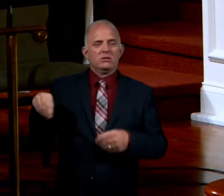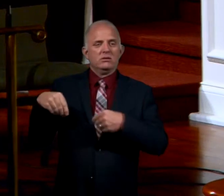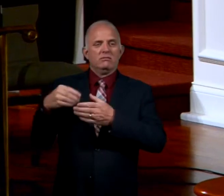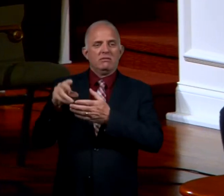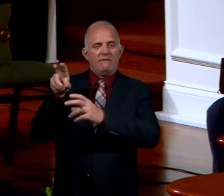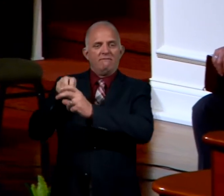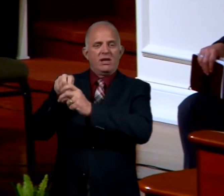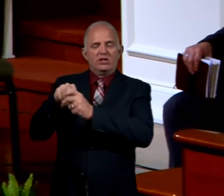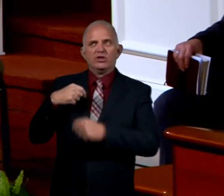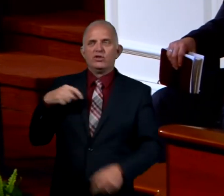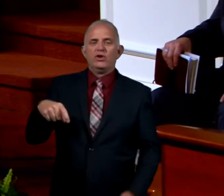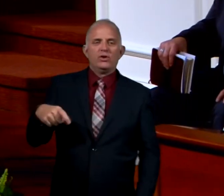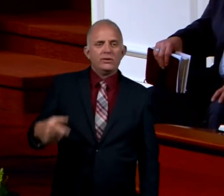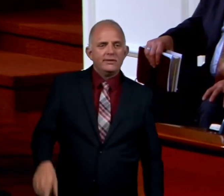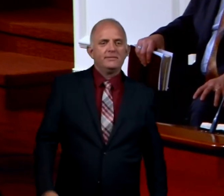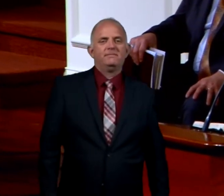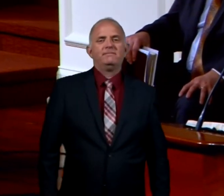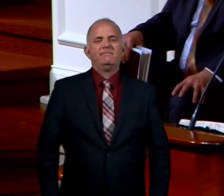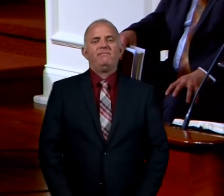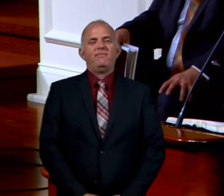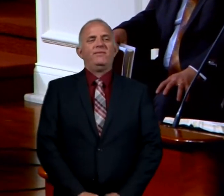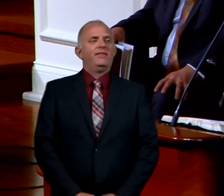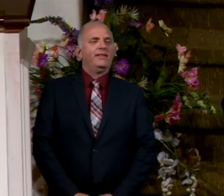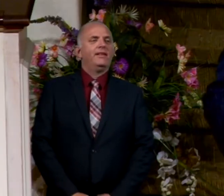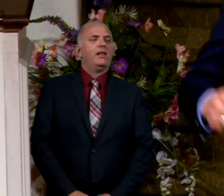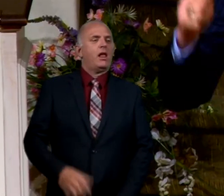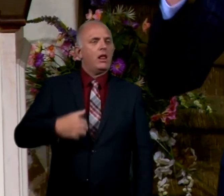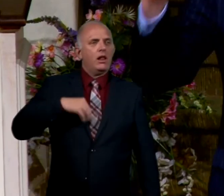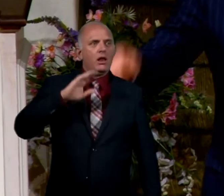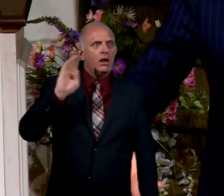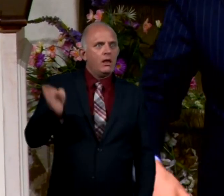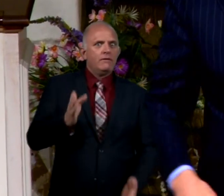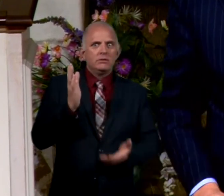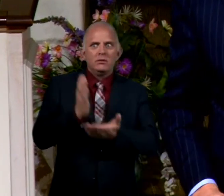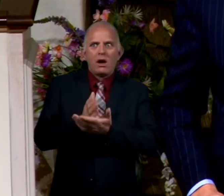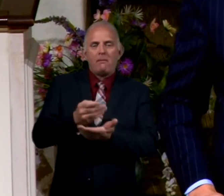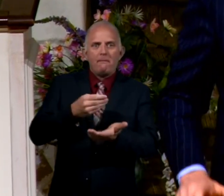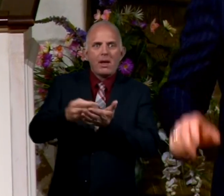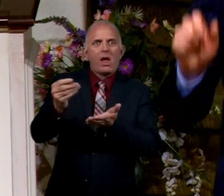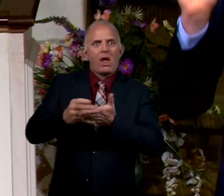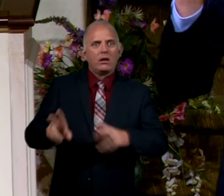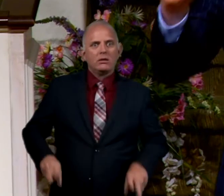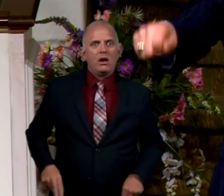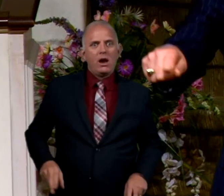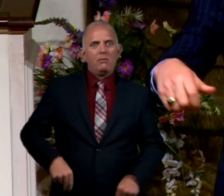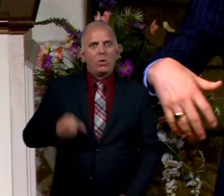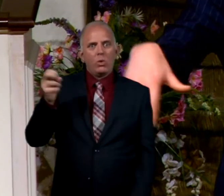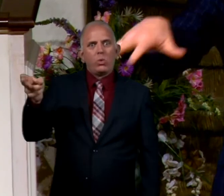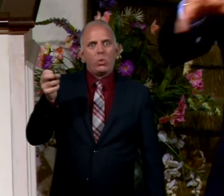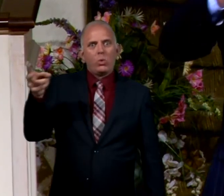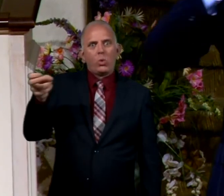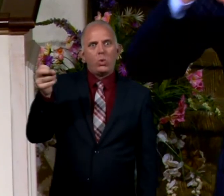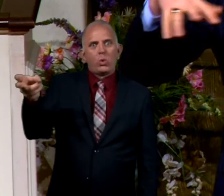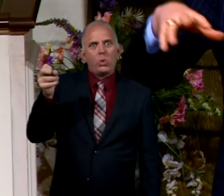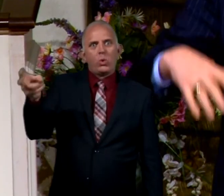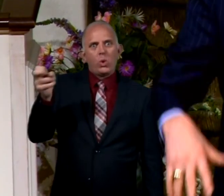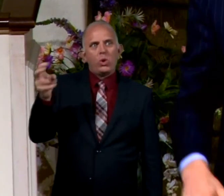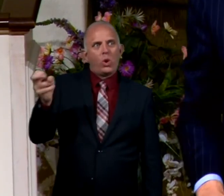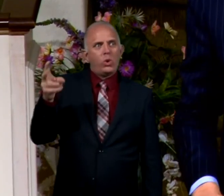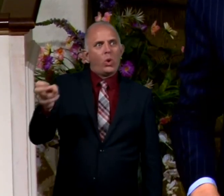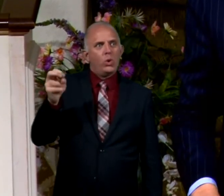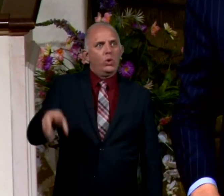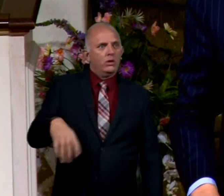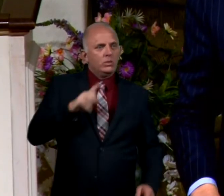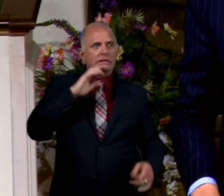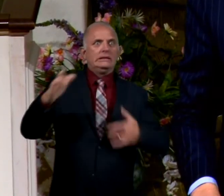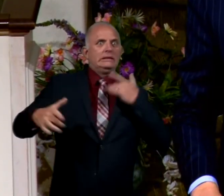boy, I just think, well, we're going to never get out of this thing and taking this trash out to the dumpster and just can't wait to take it out because it helped the whole house